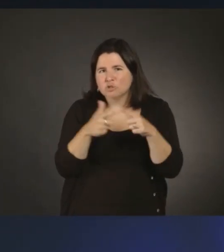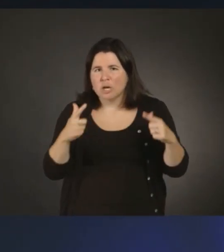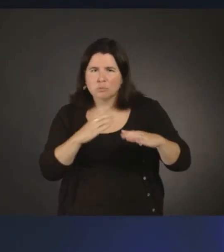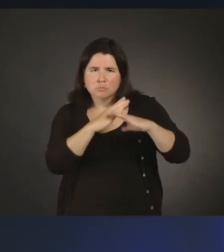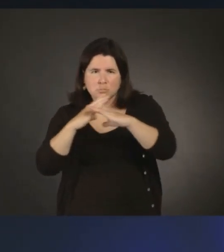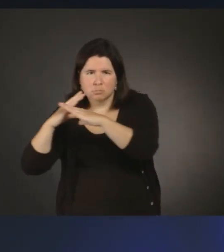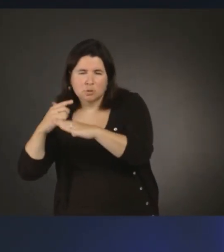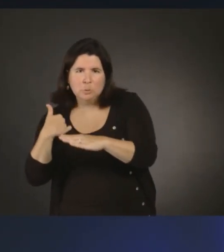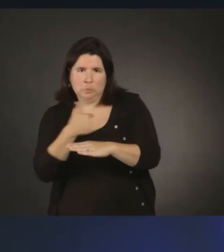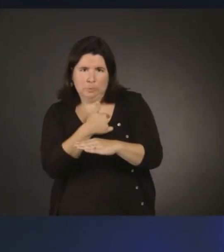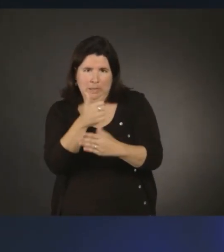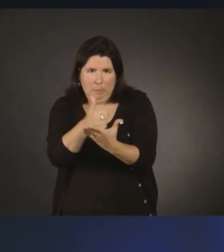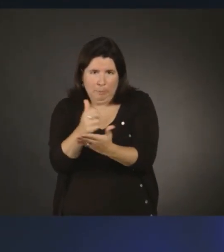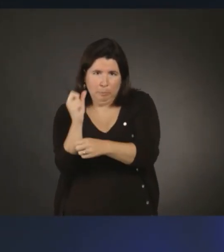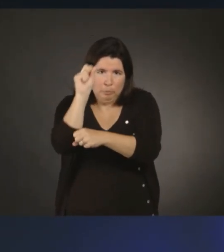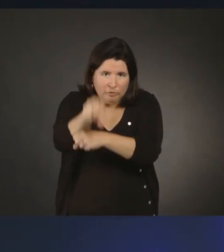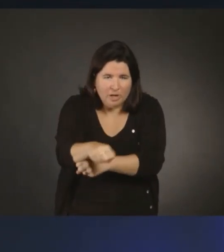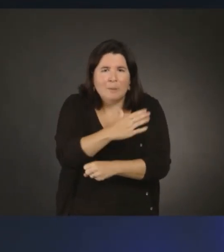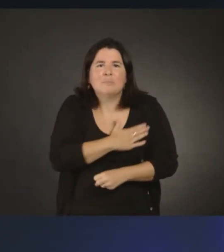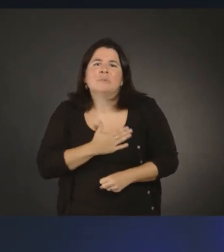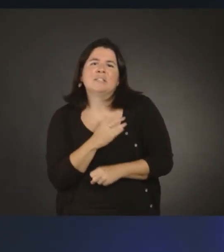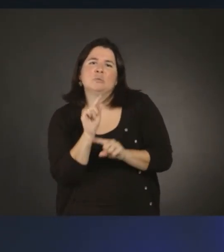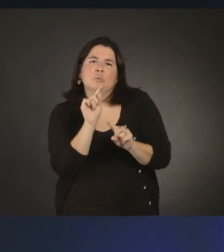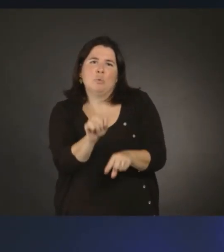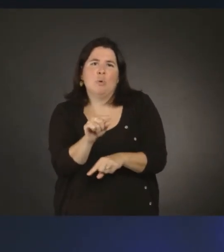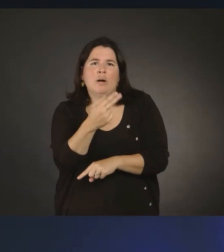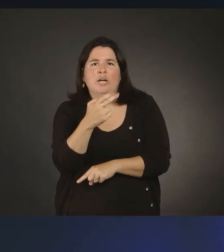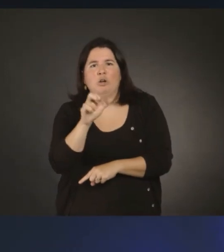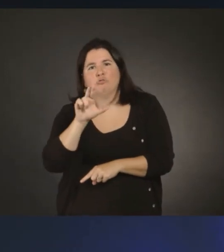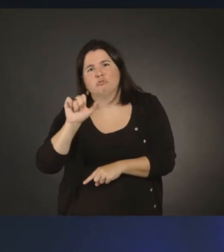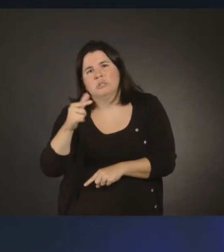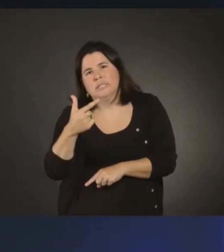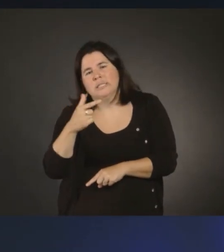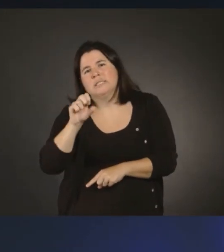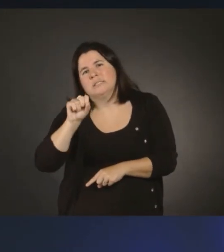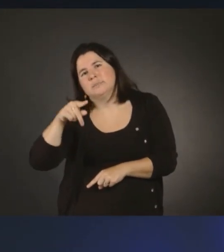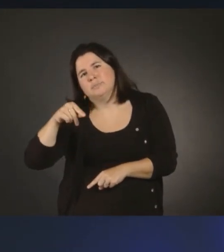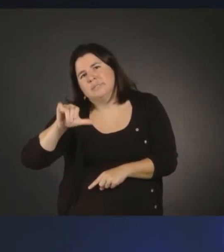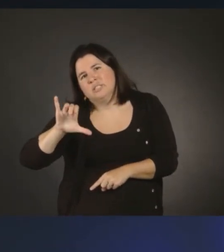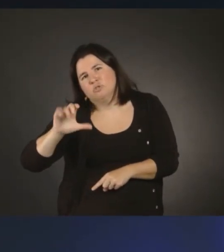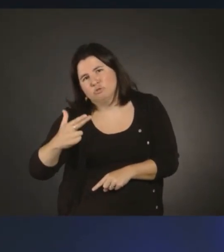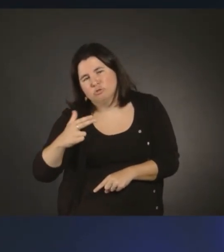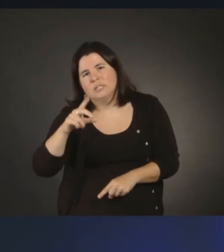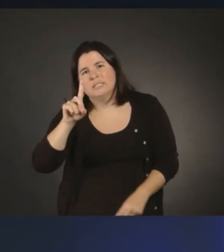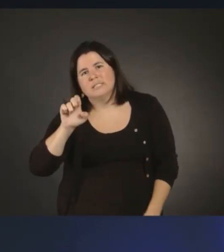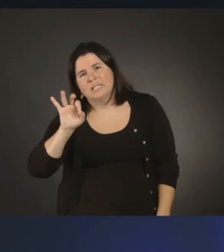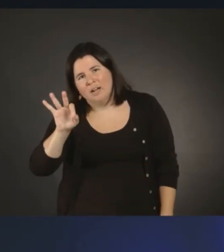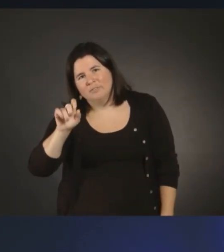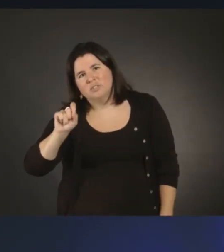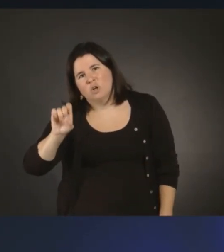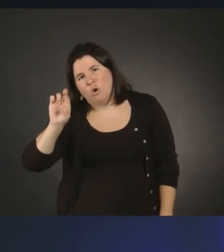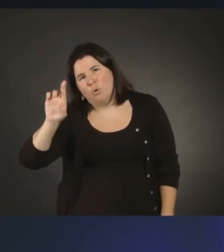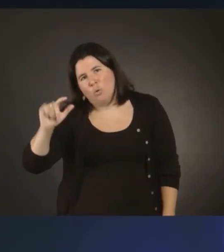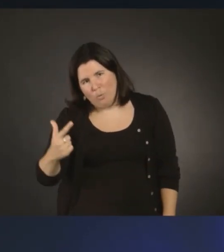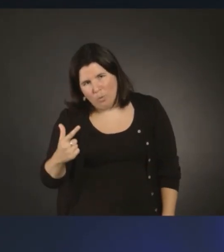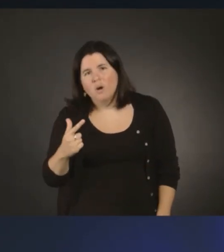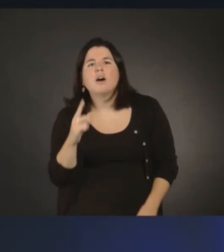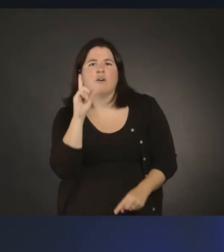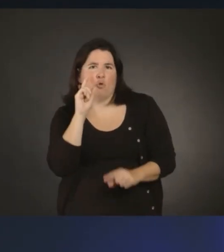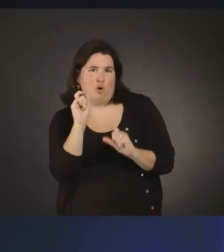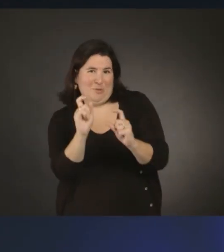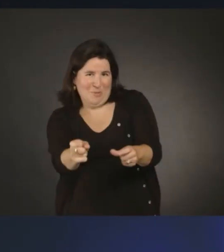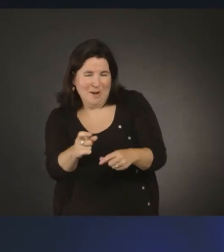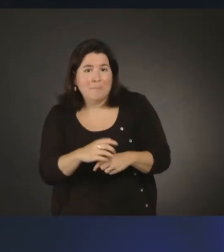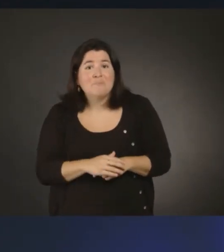go to hearingspeechdeaf.org to donate now. Ladies and gentlemen, this concludes our first